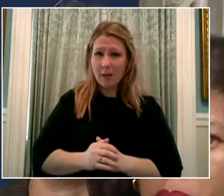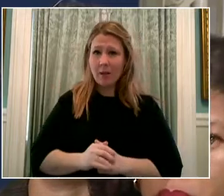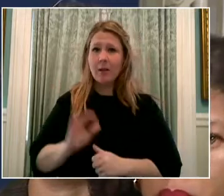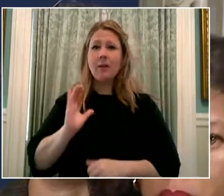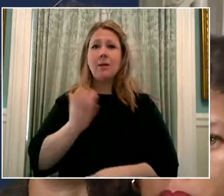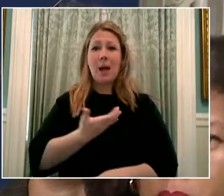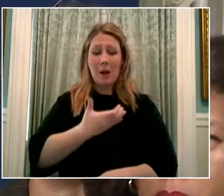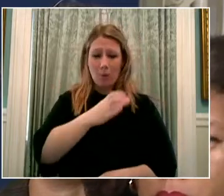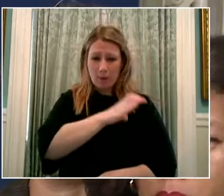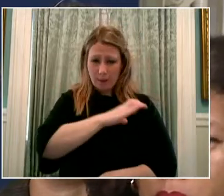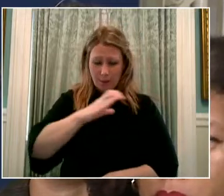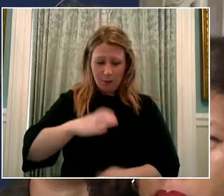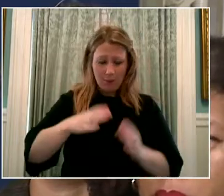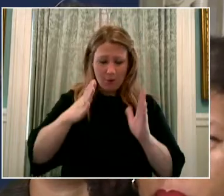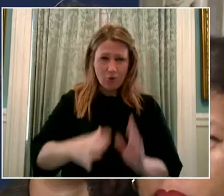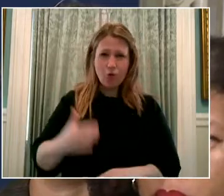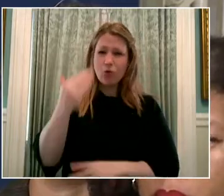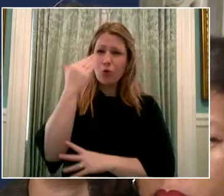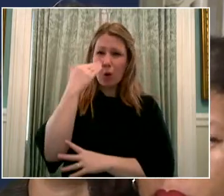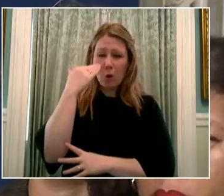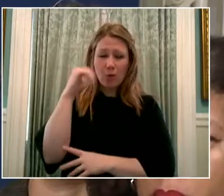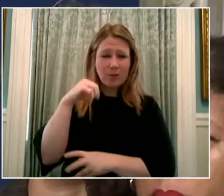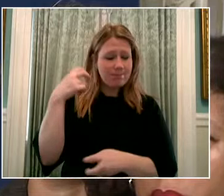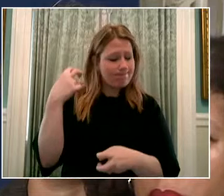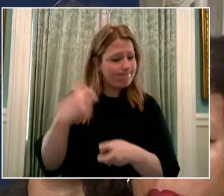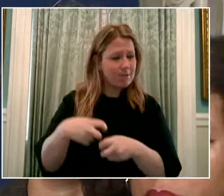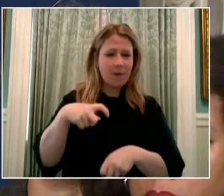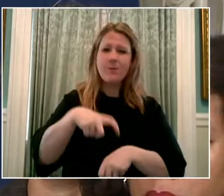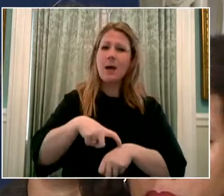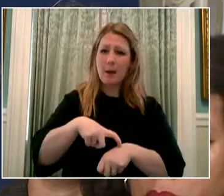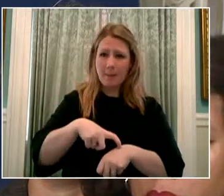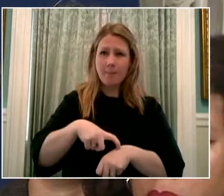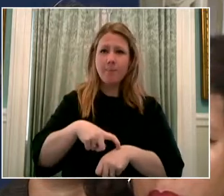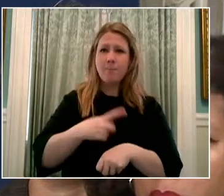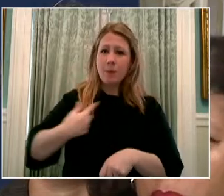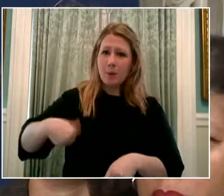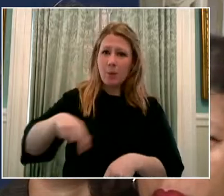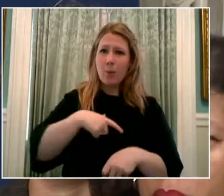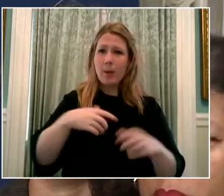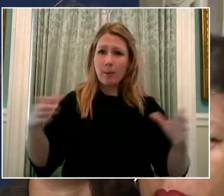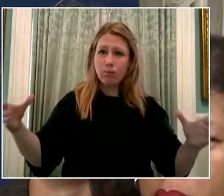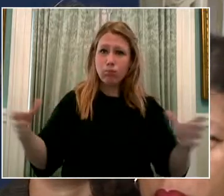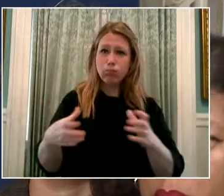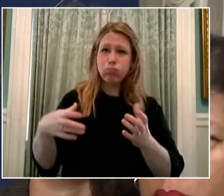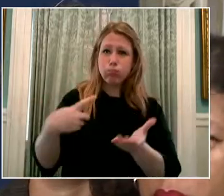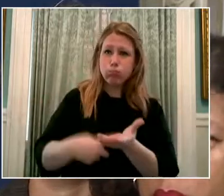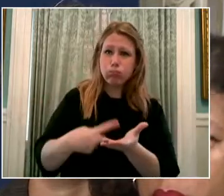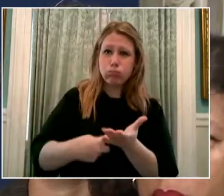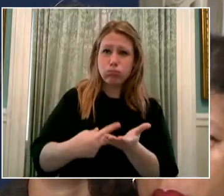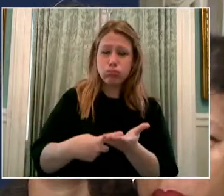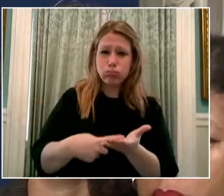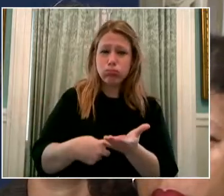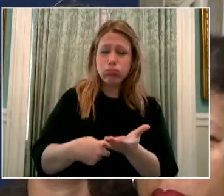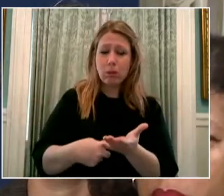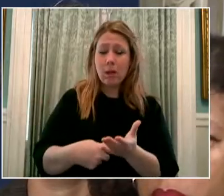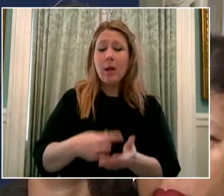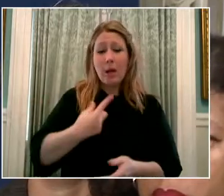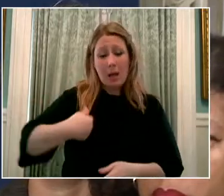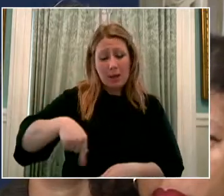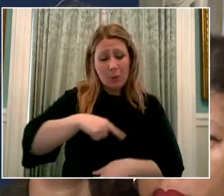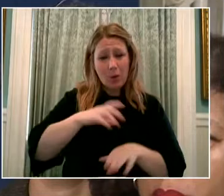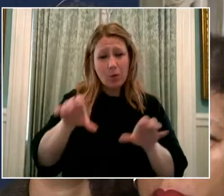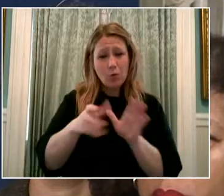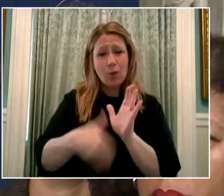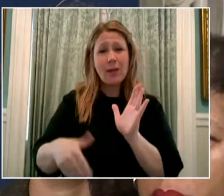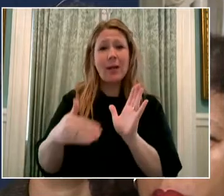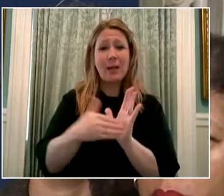time it is. We brought them all together and say, this is a tough time. We're doing it again. So we are saying to New Yorkers, we're going to do